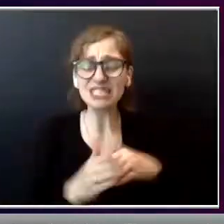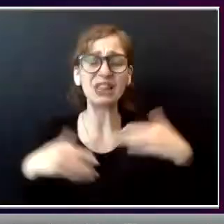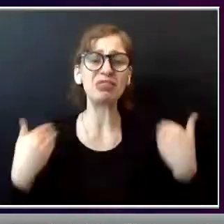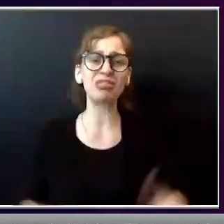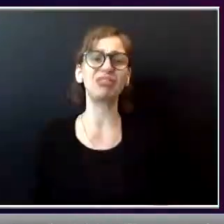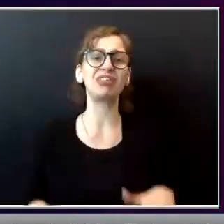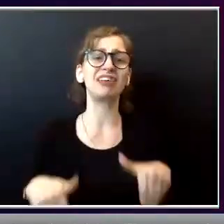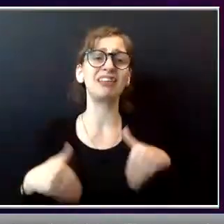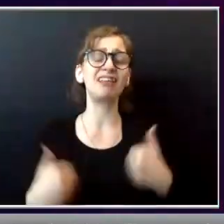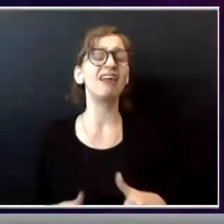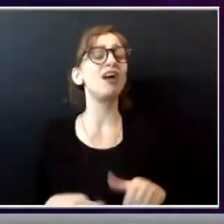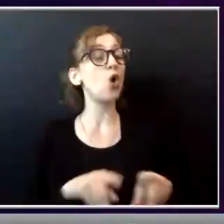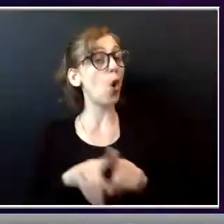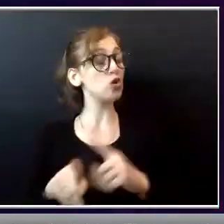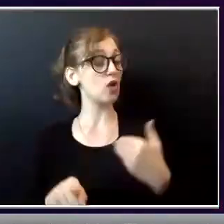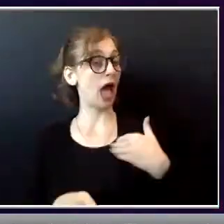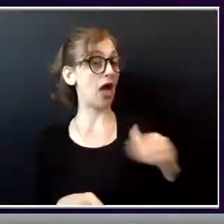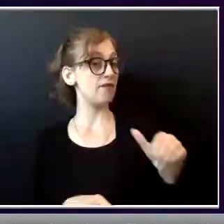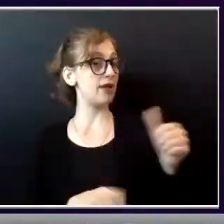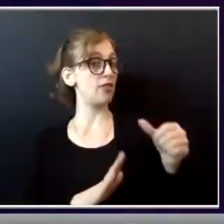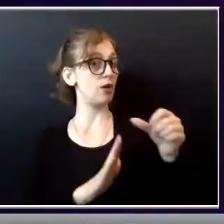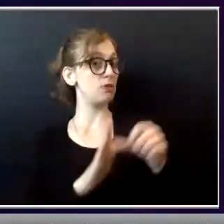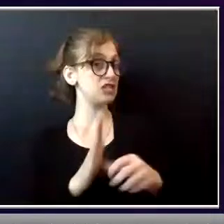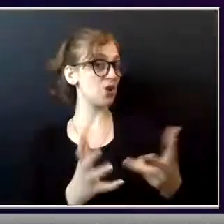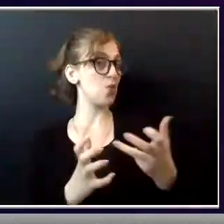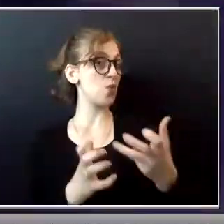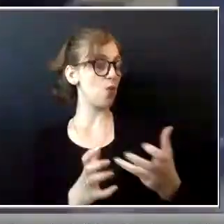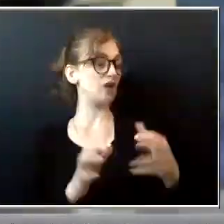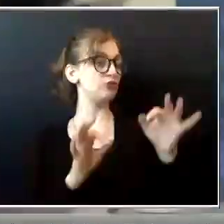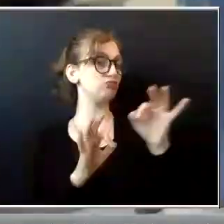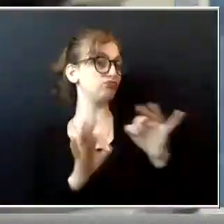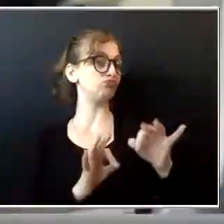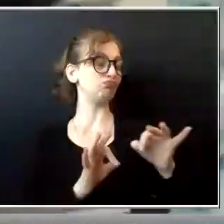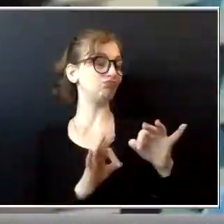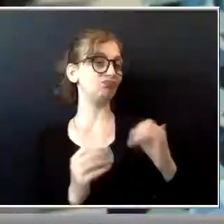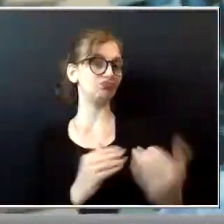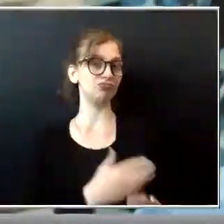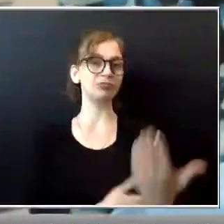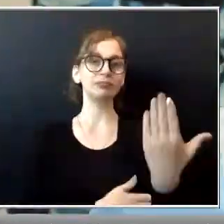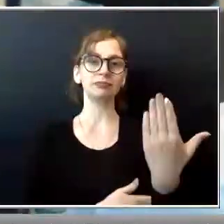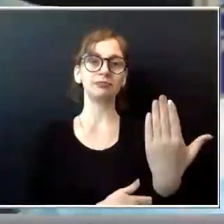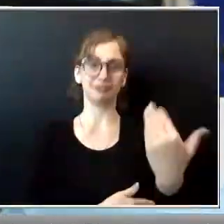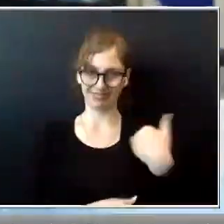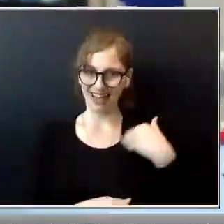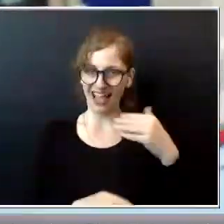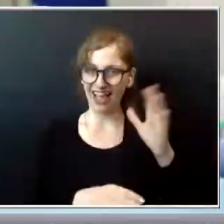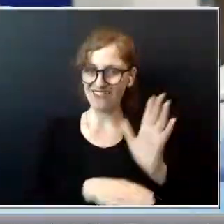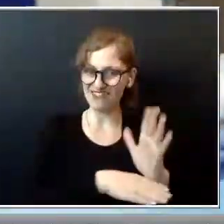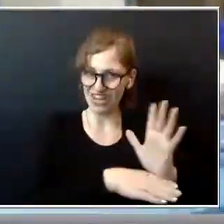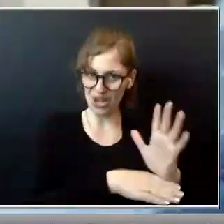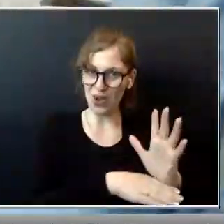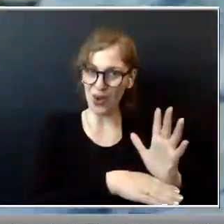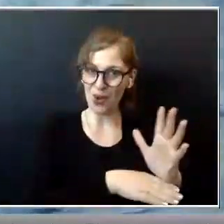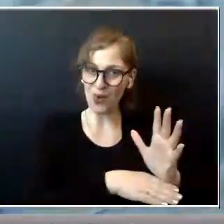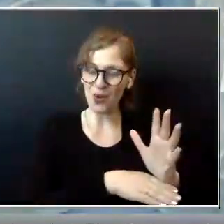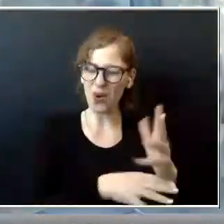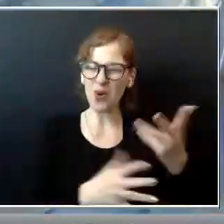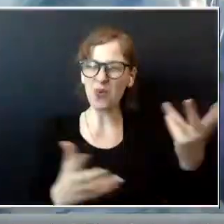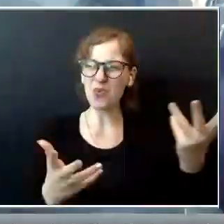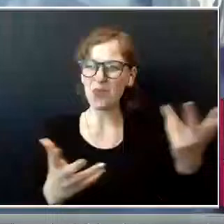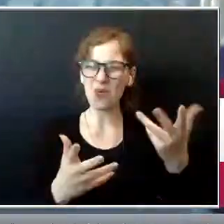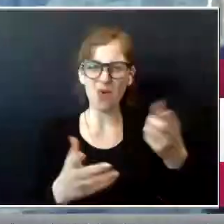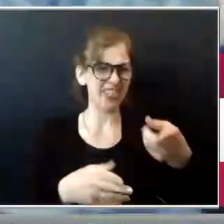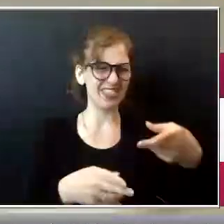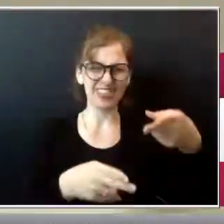another procedure that we want to talk a little bit about this morning. We have video of you performing this. What is this called that you're doing right here,